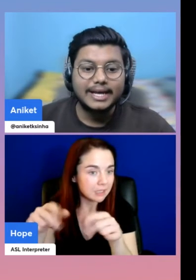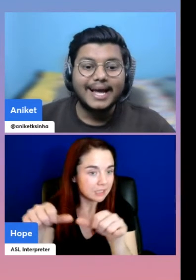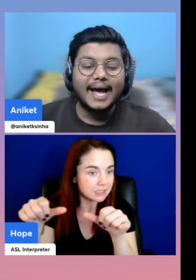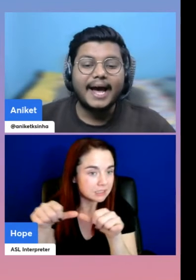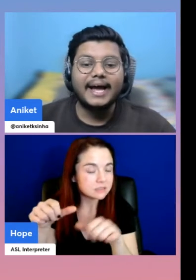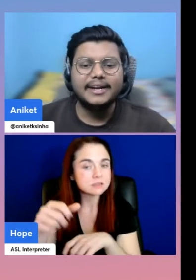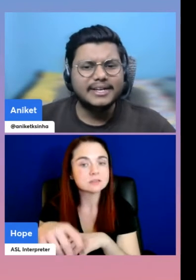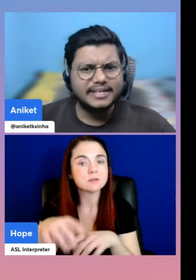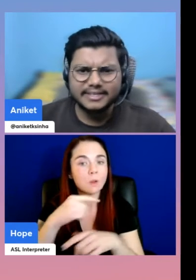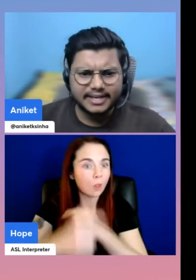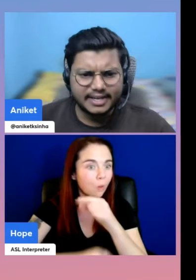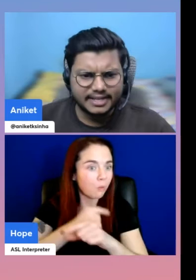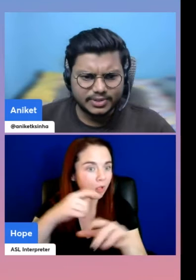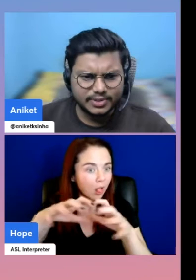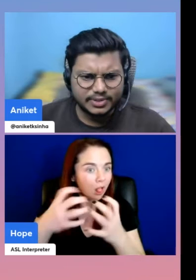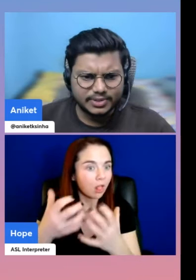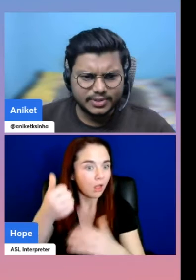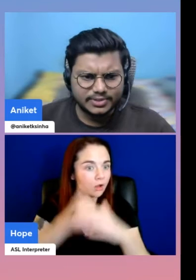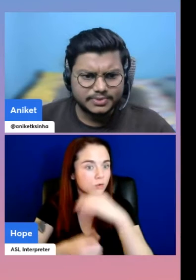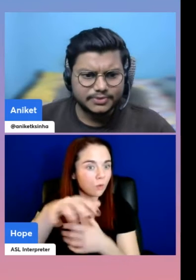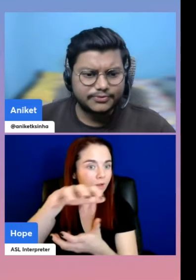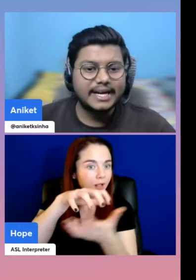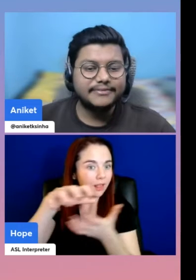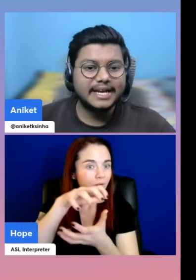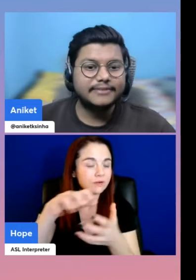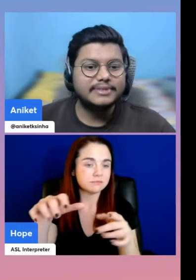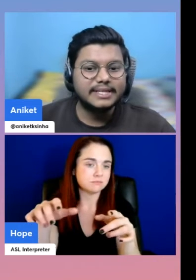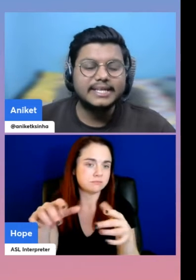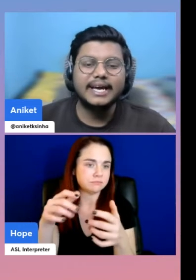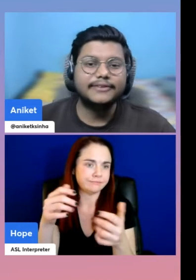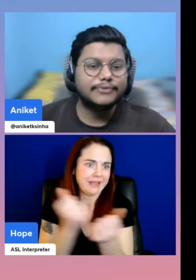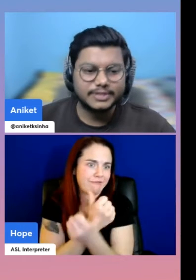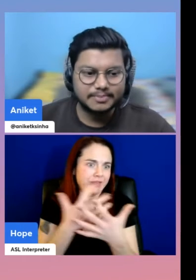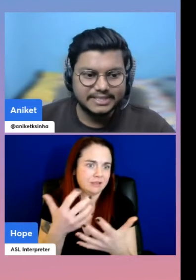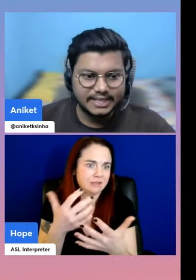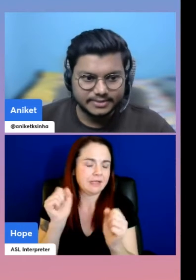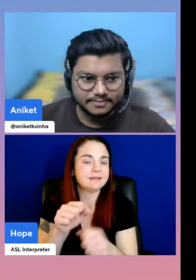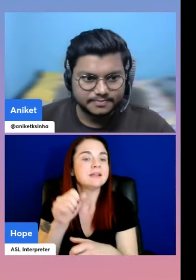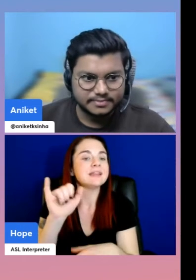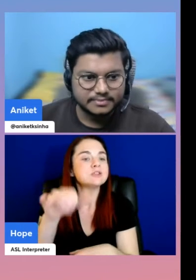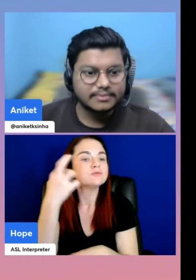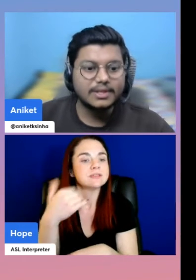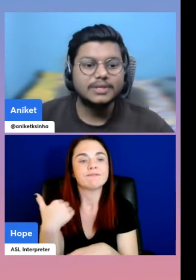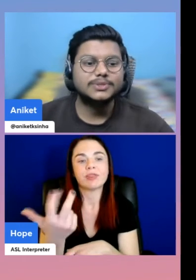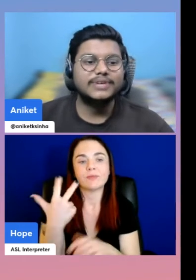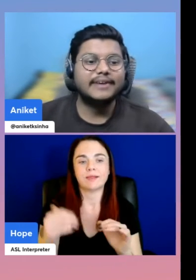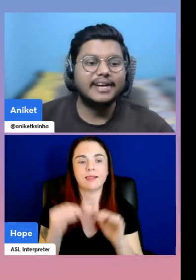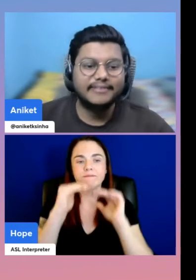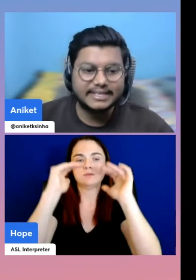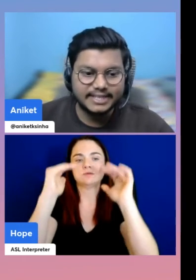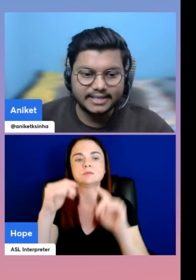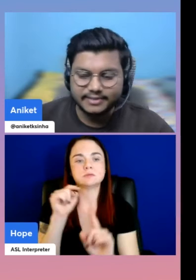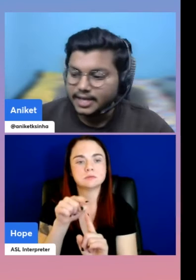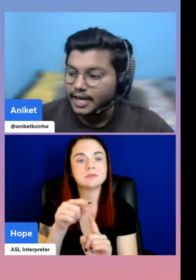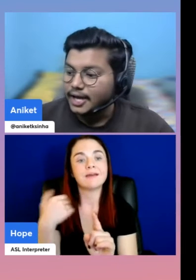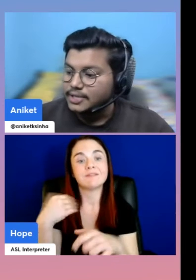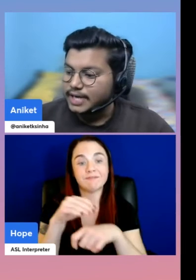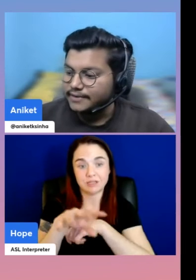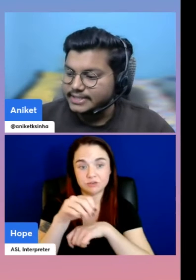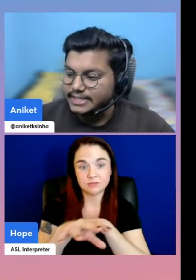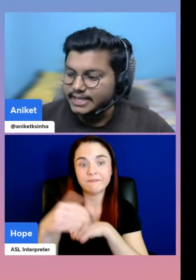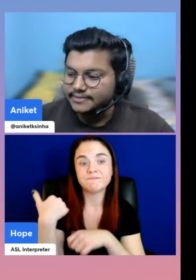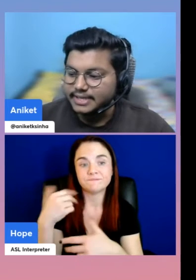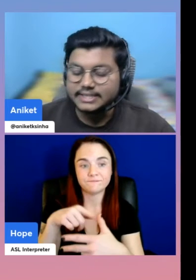cloud, and in the runs also. So for that, we have three enforcements level. So we have advisory level.